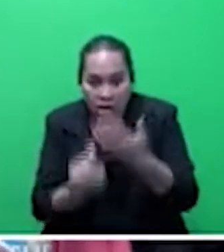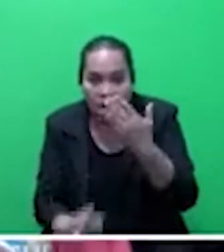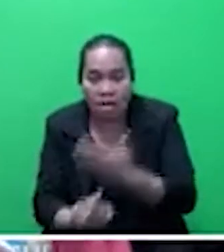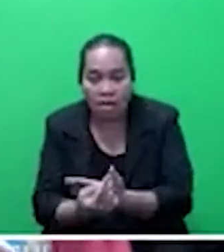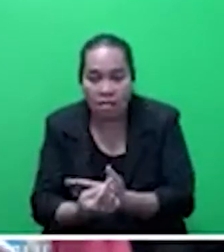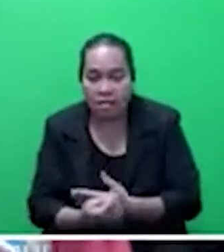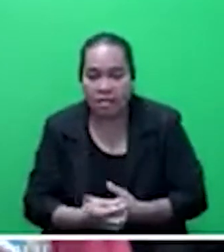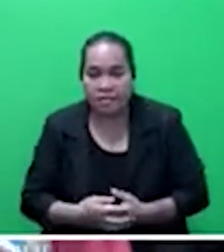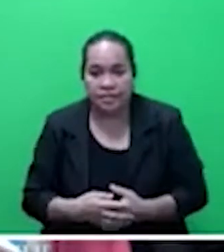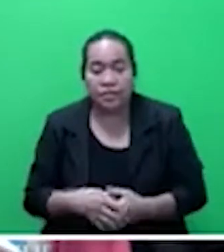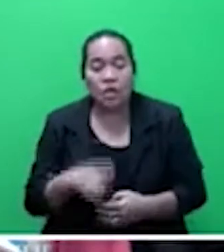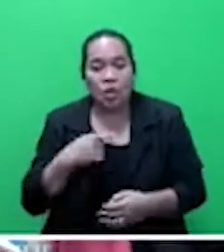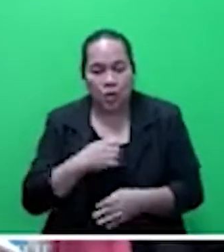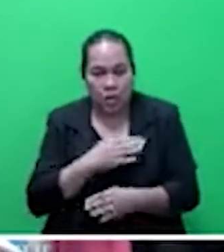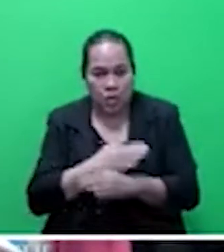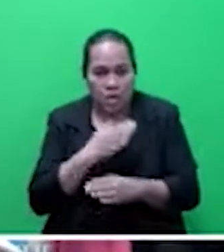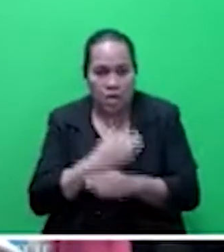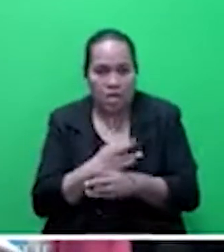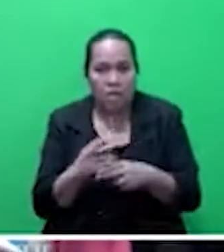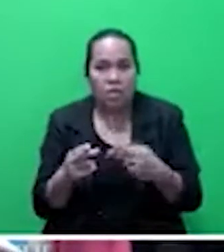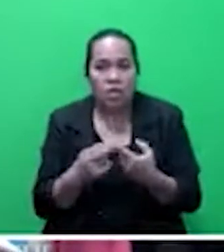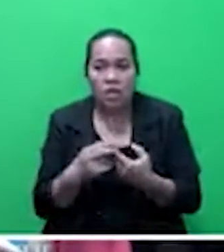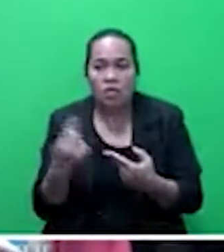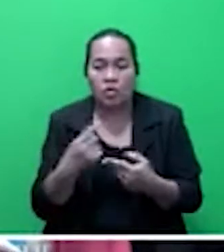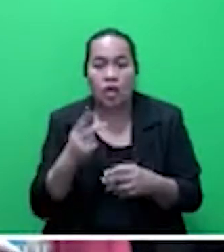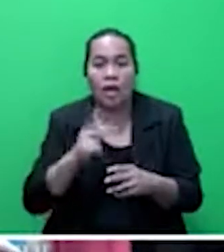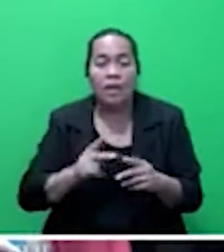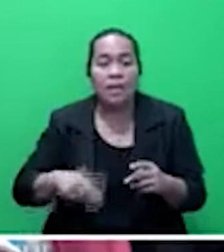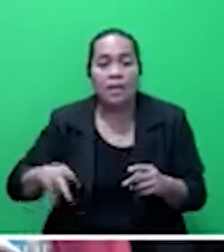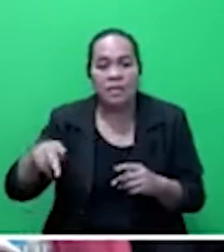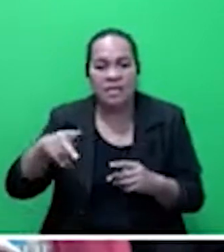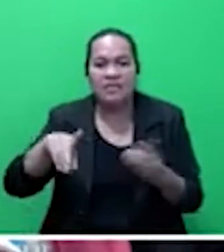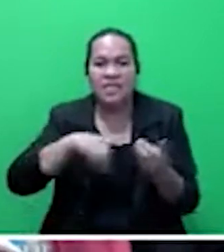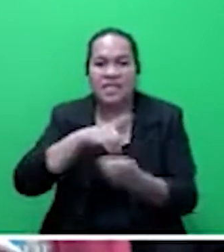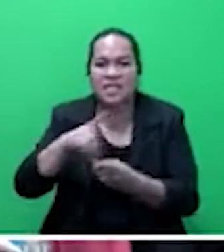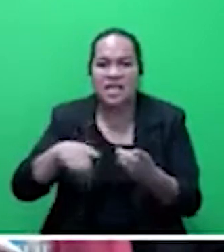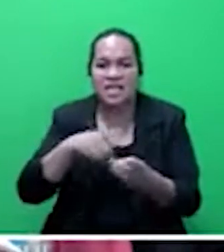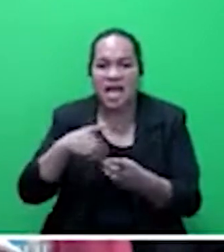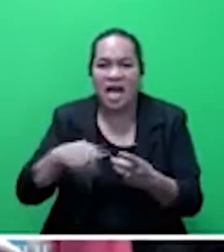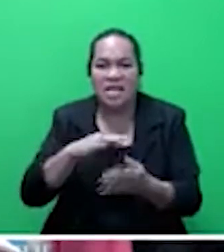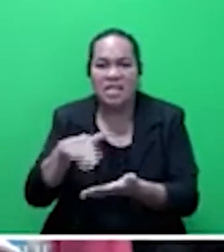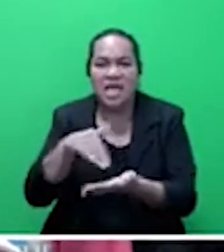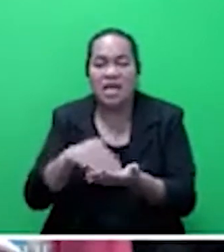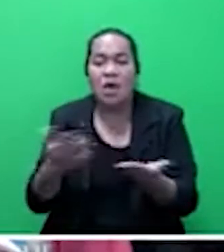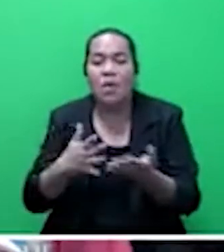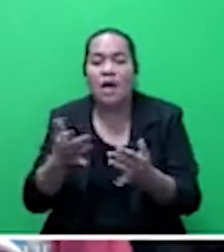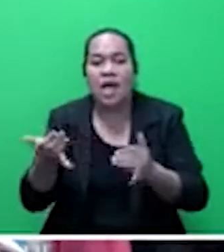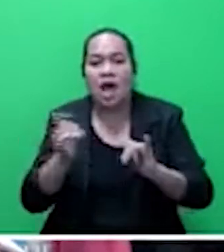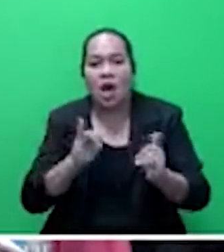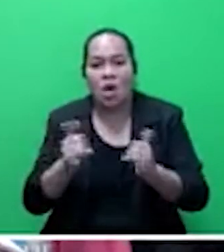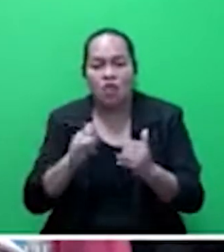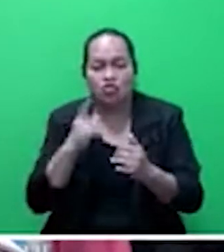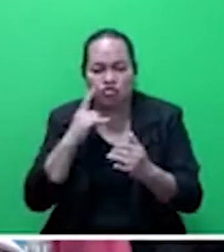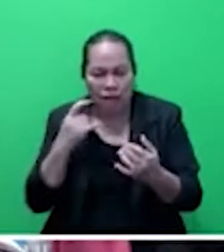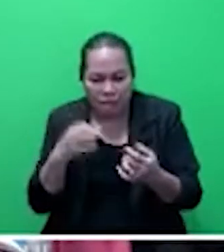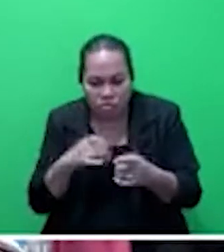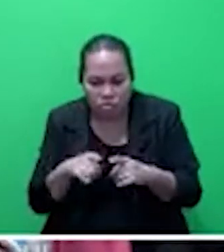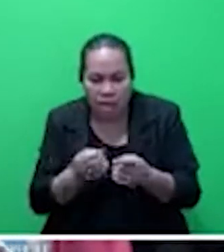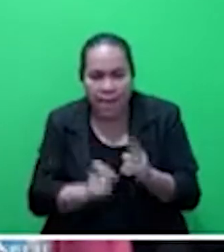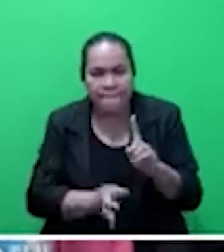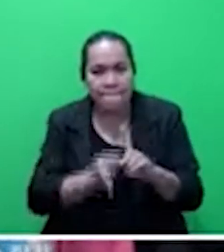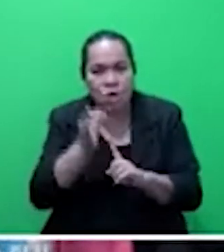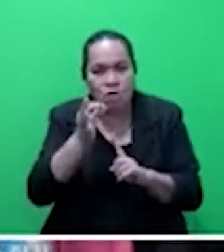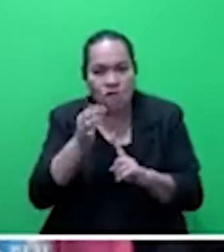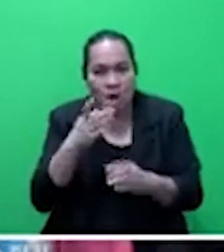are also working with the Pacific Disaster Center in Hawaii in harmonizing data set to improve our